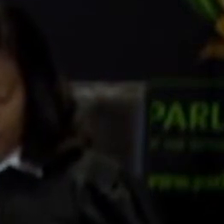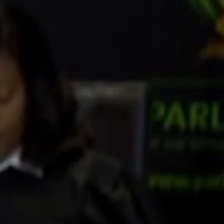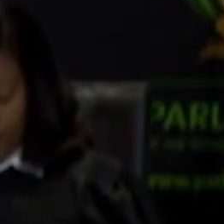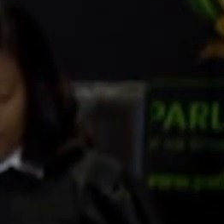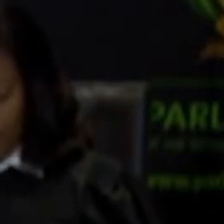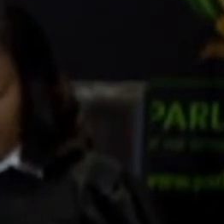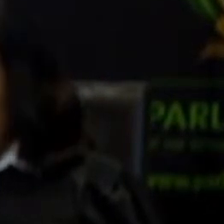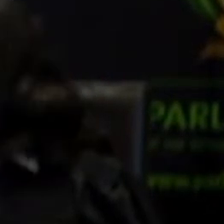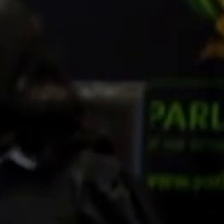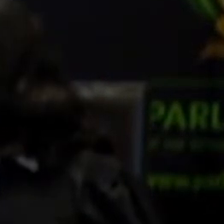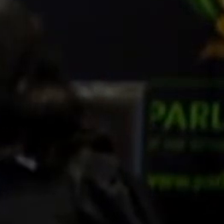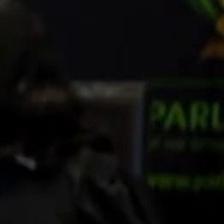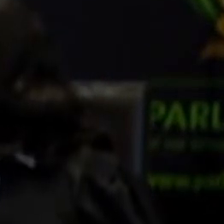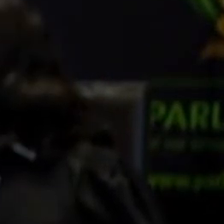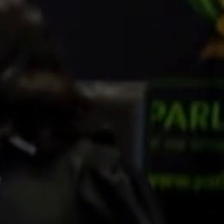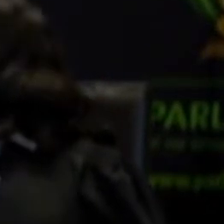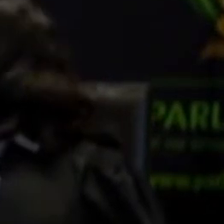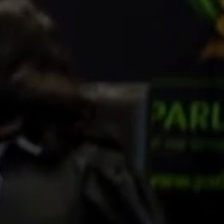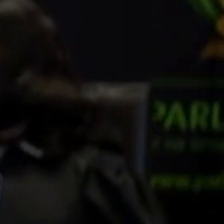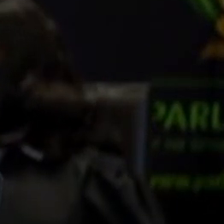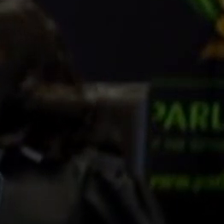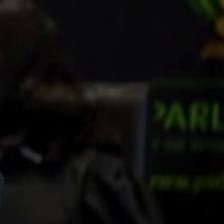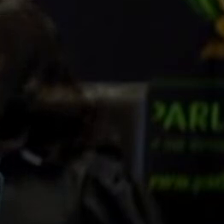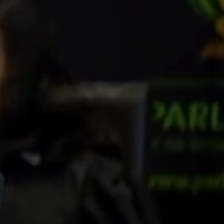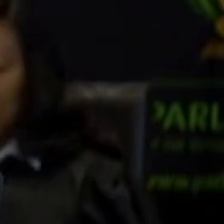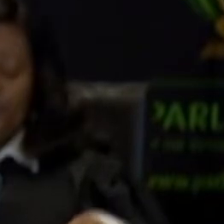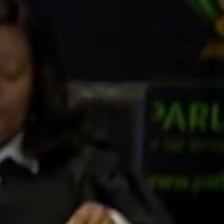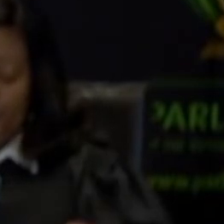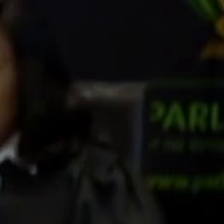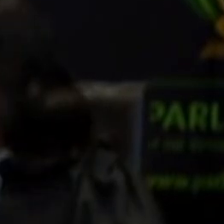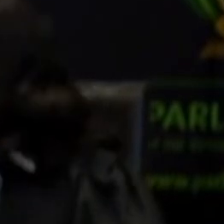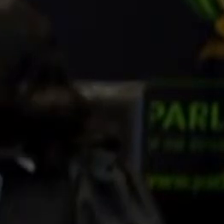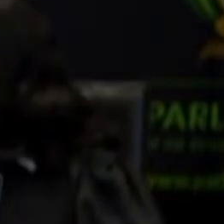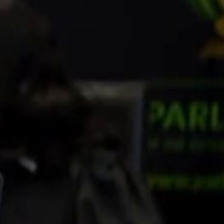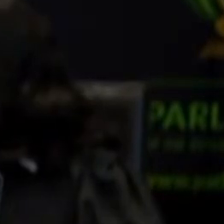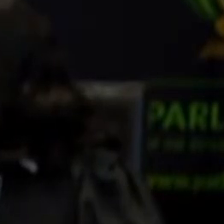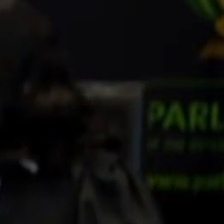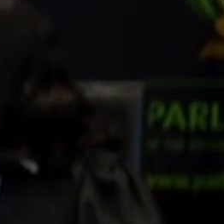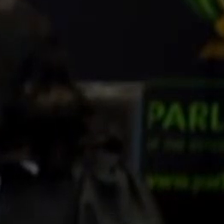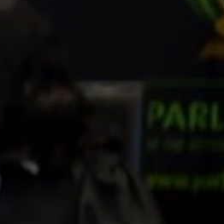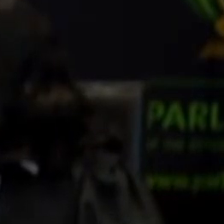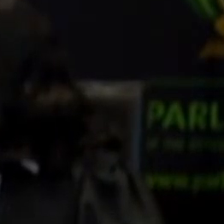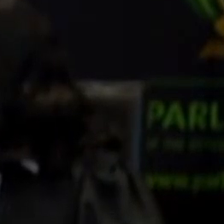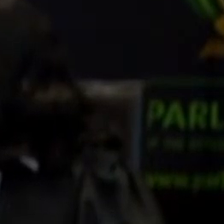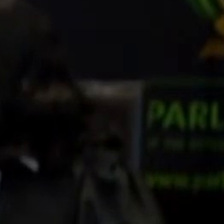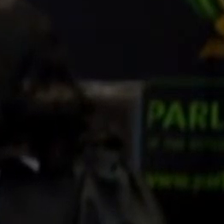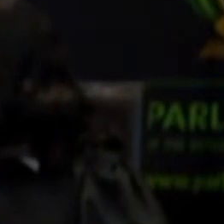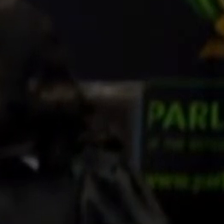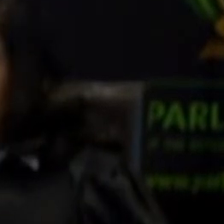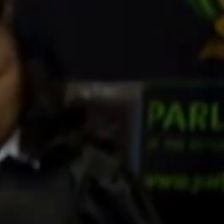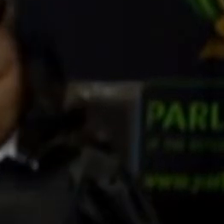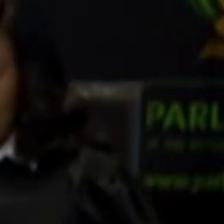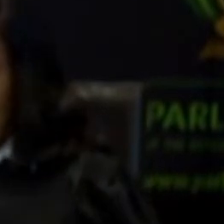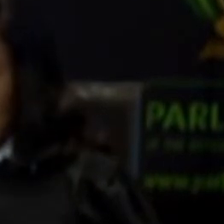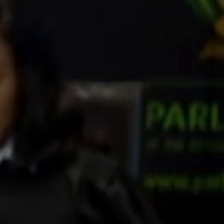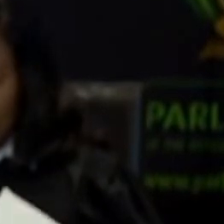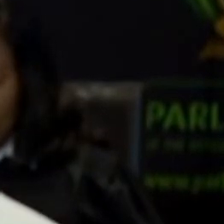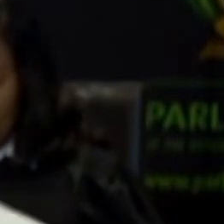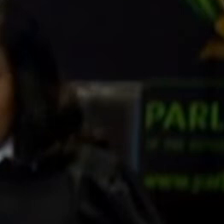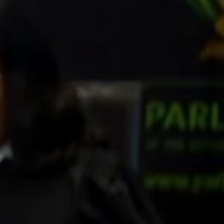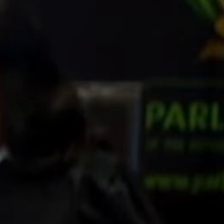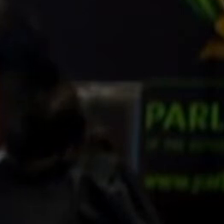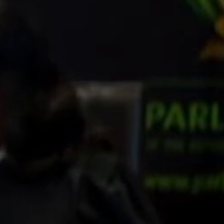the Estimate of National Expenditure, the 2023 Budget Review, the